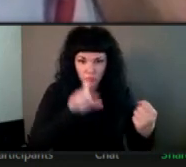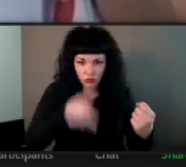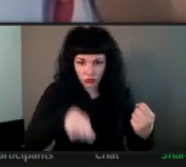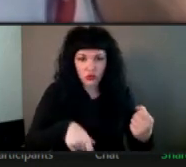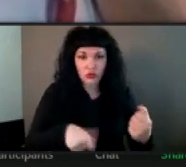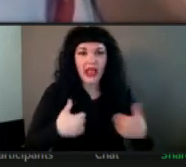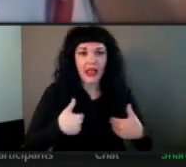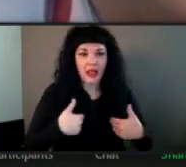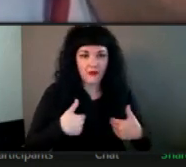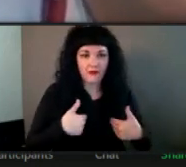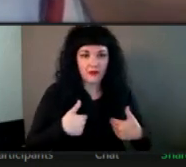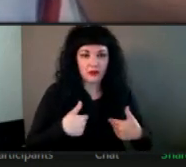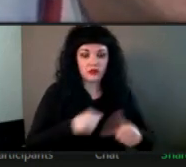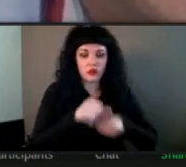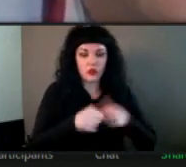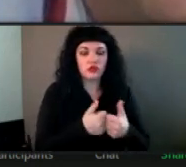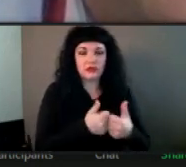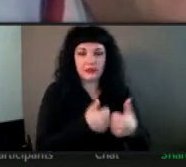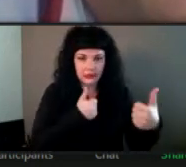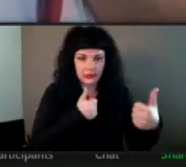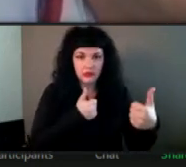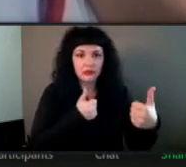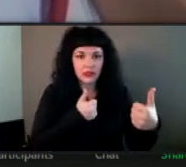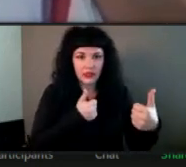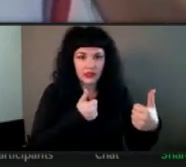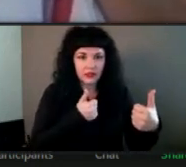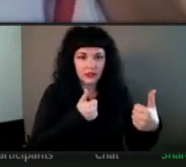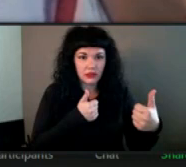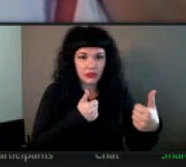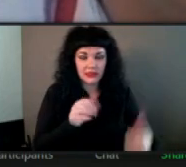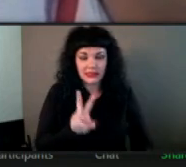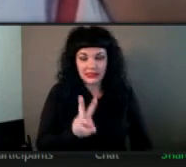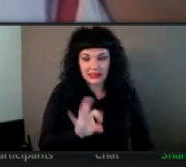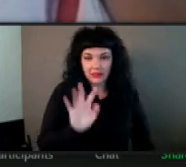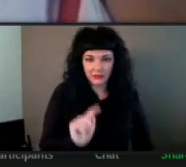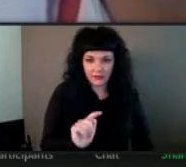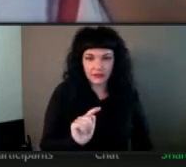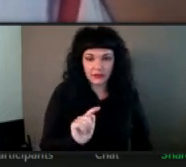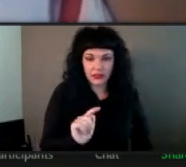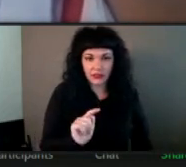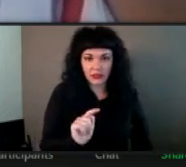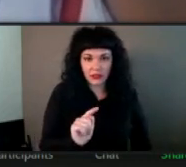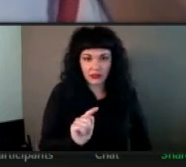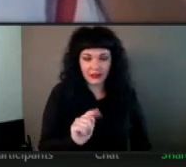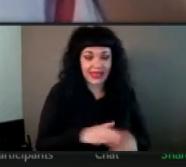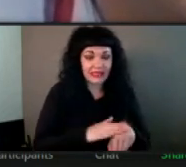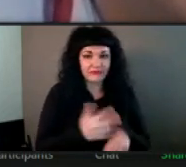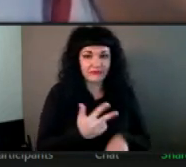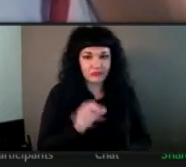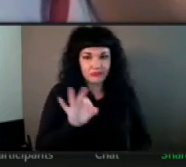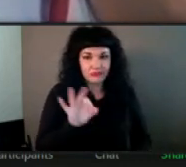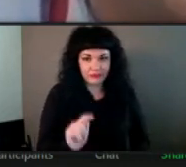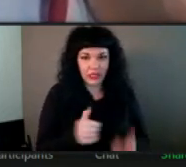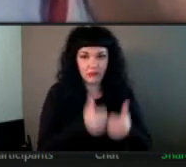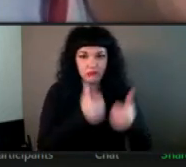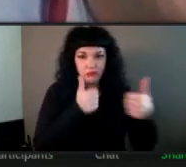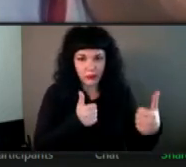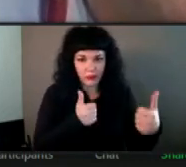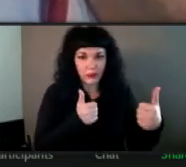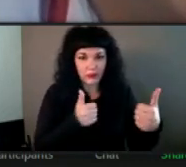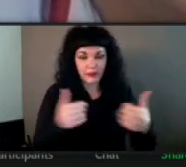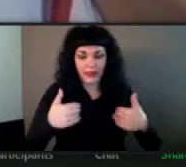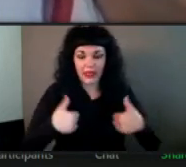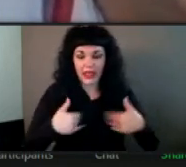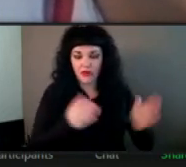but optimally 6 feet apart from each other, with a plan in place suggestive of environmental